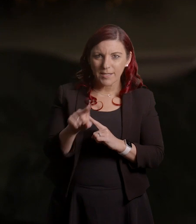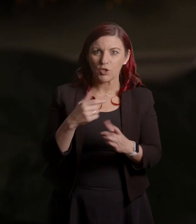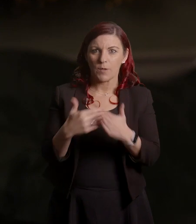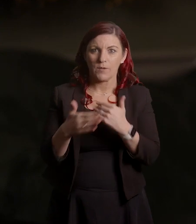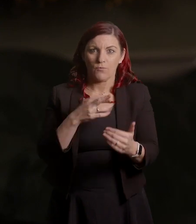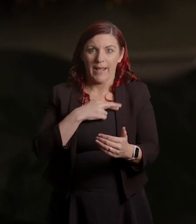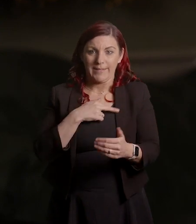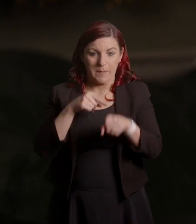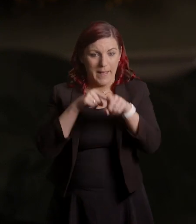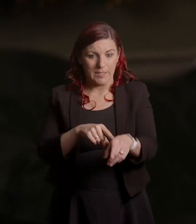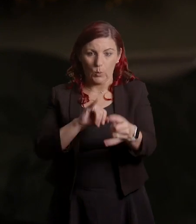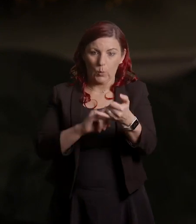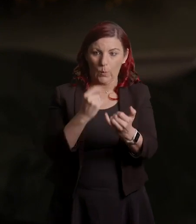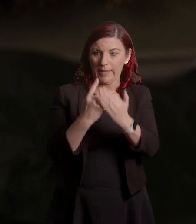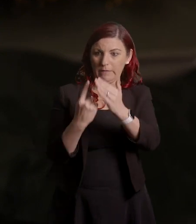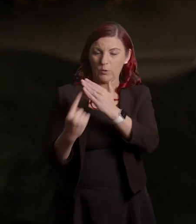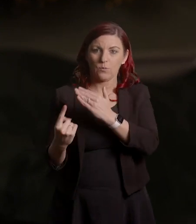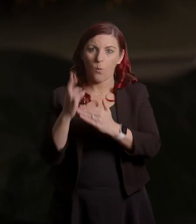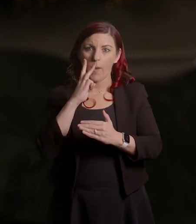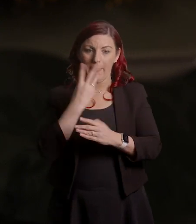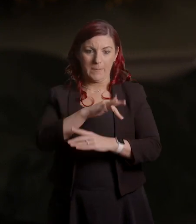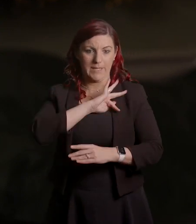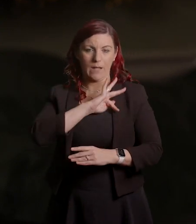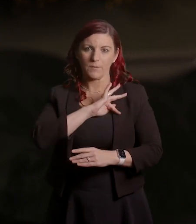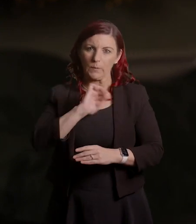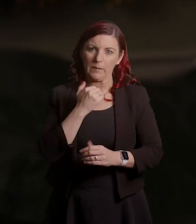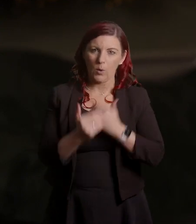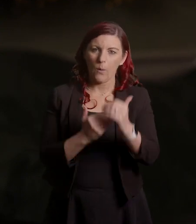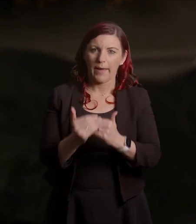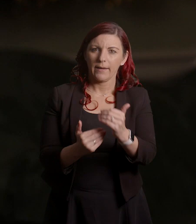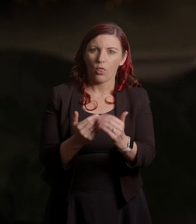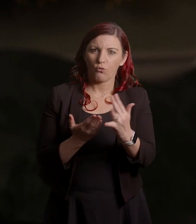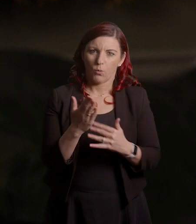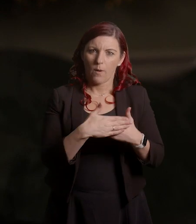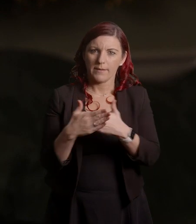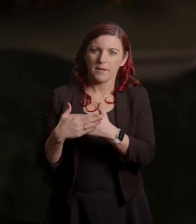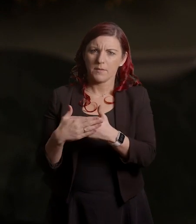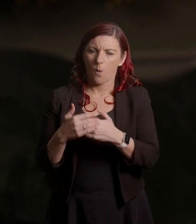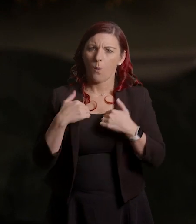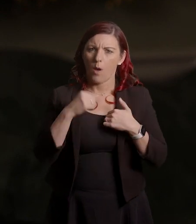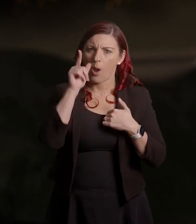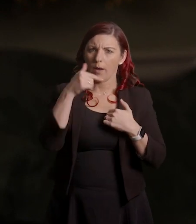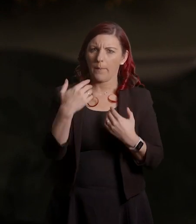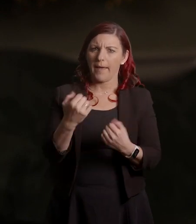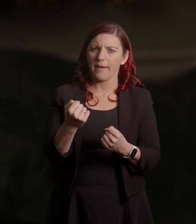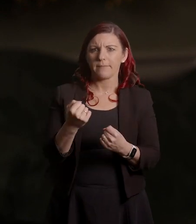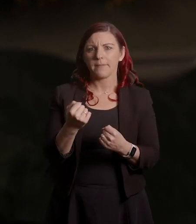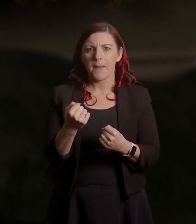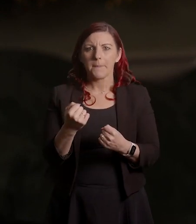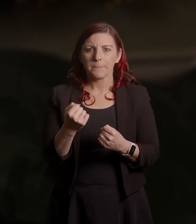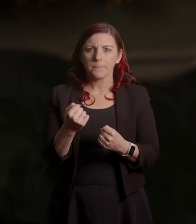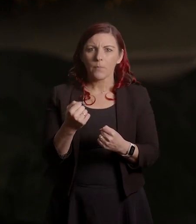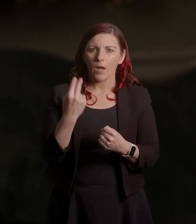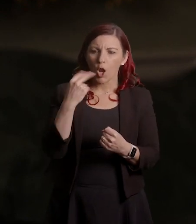was ultimately down to what they were willing to do themselves. And we're very lucky. We've a